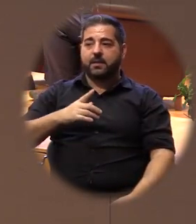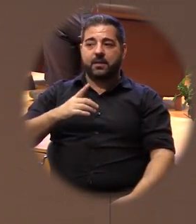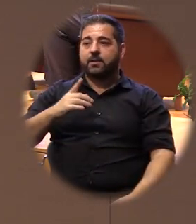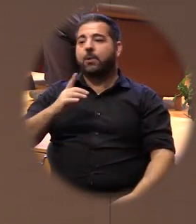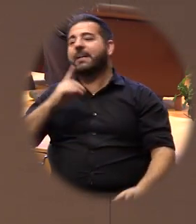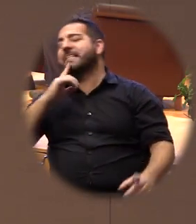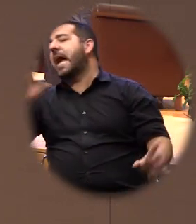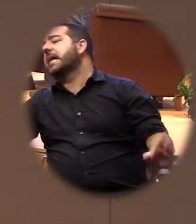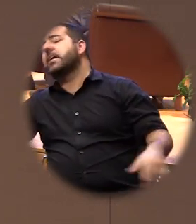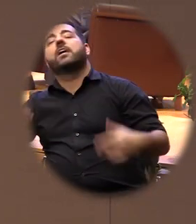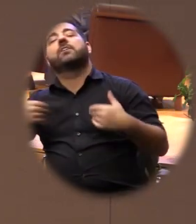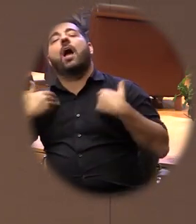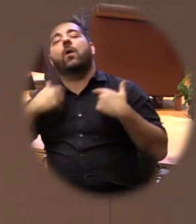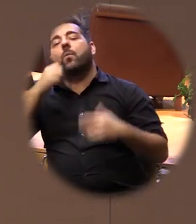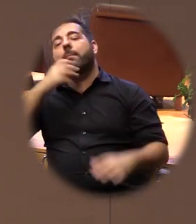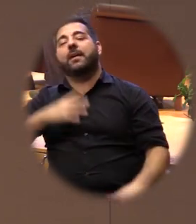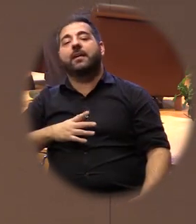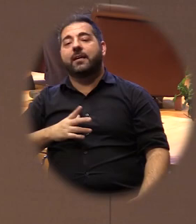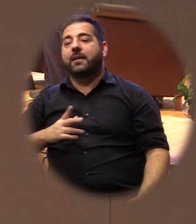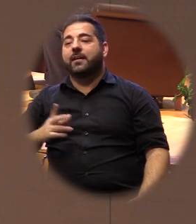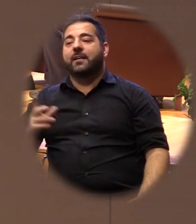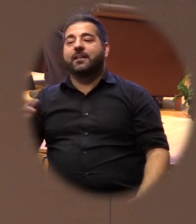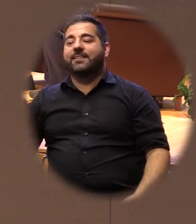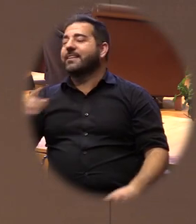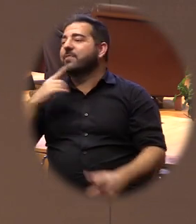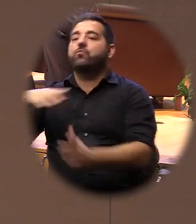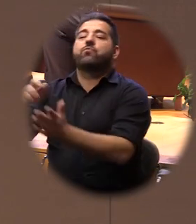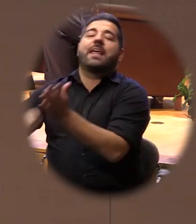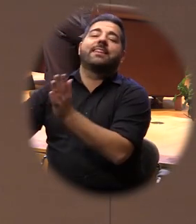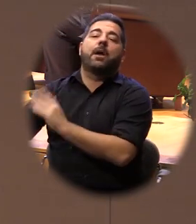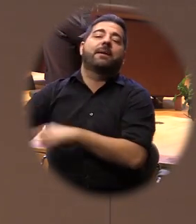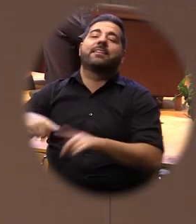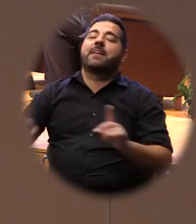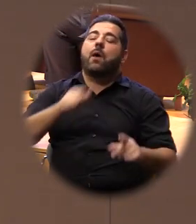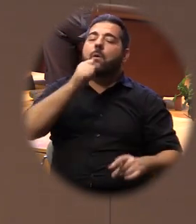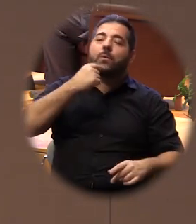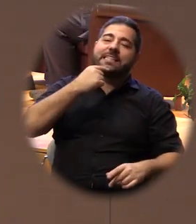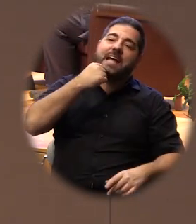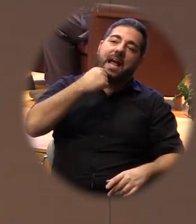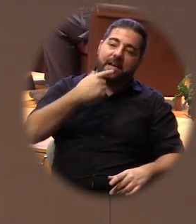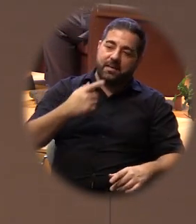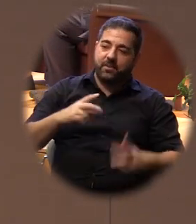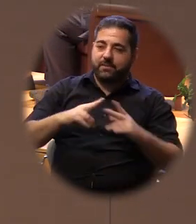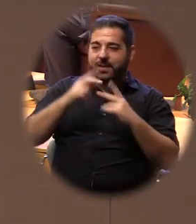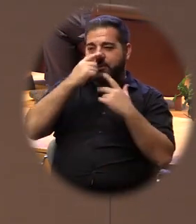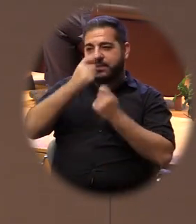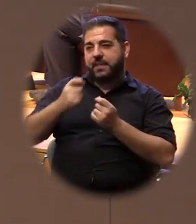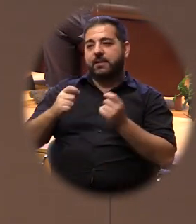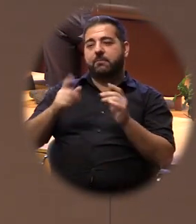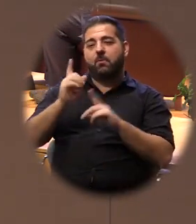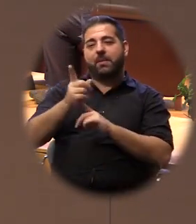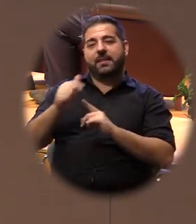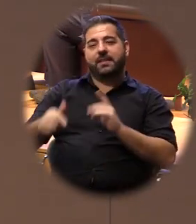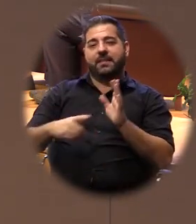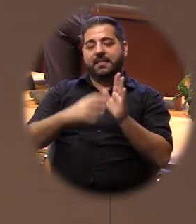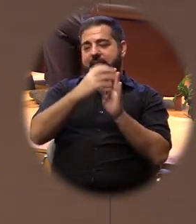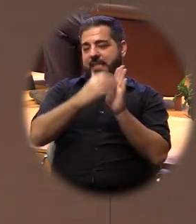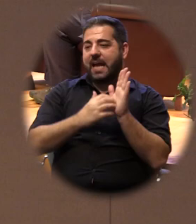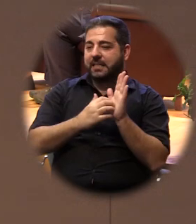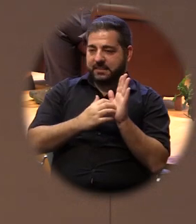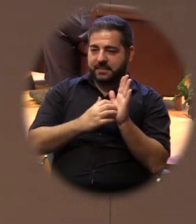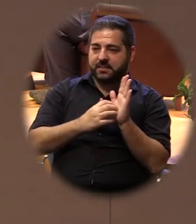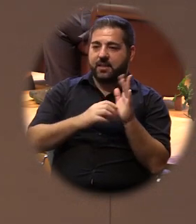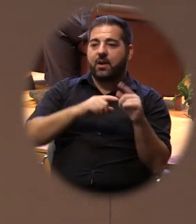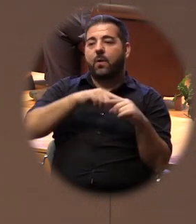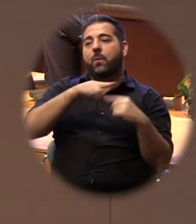woman. This is what's written here, but that's not what we say. So there's this really interesting moment in the text where